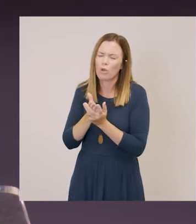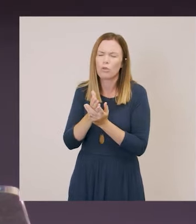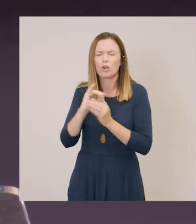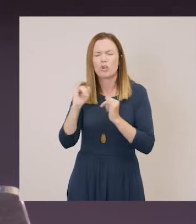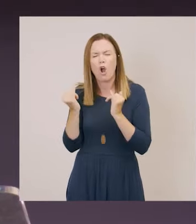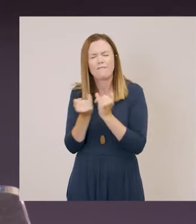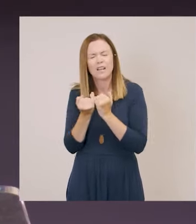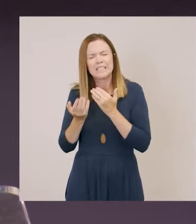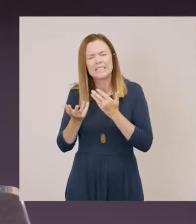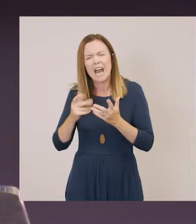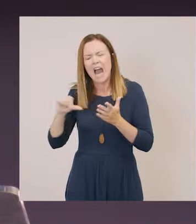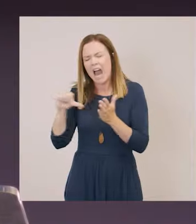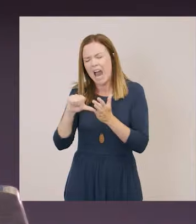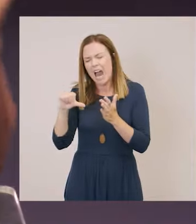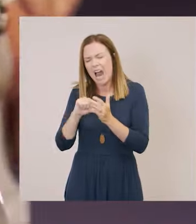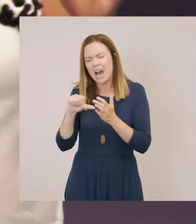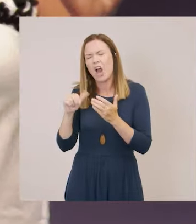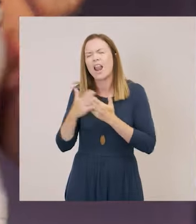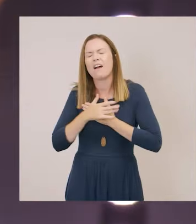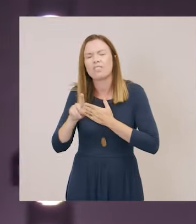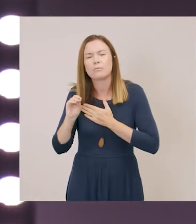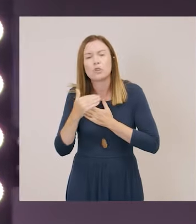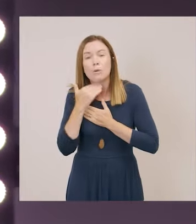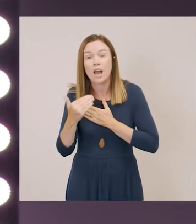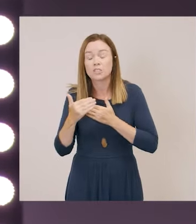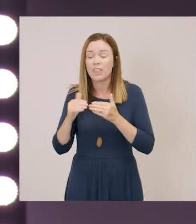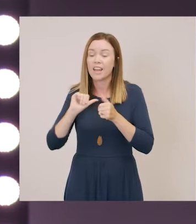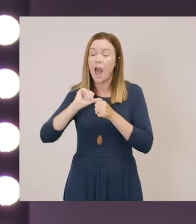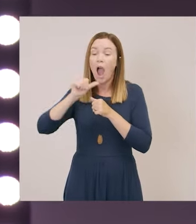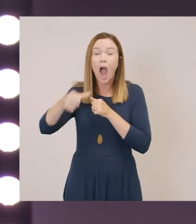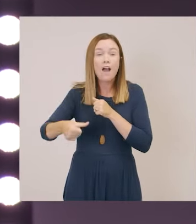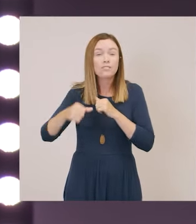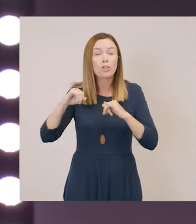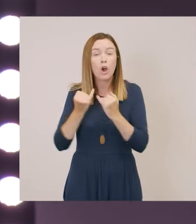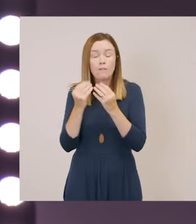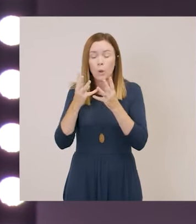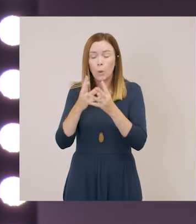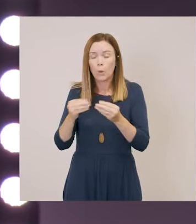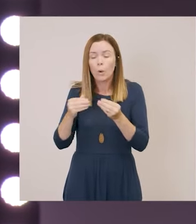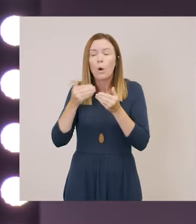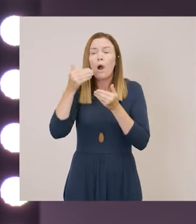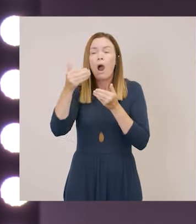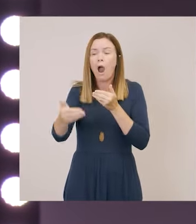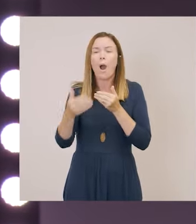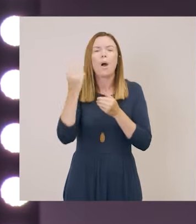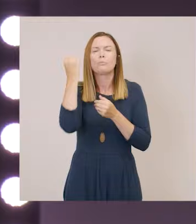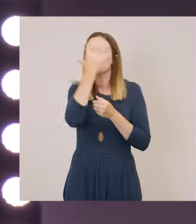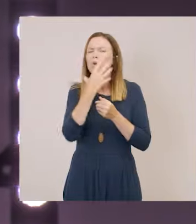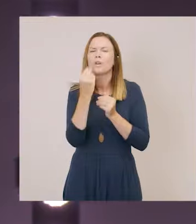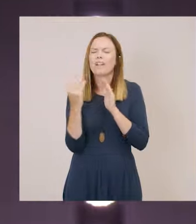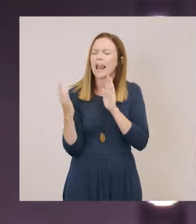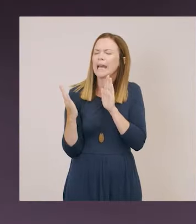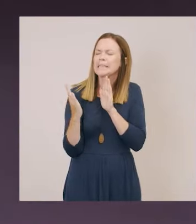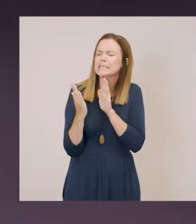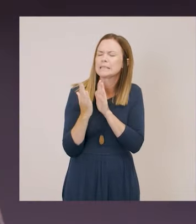so hard. But you get to the other side of that and there is this beautiful intimacy. You're actually closer than you were